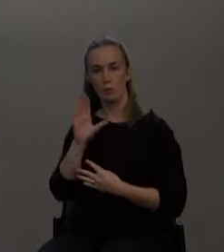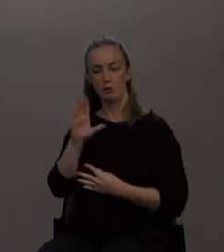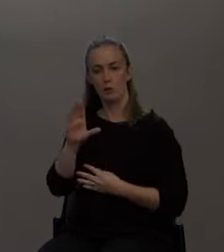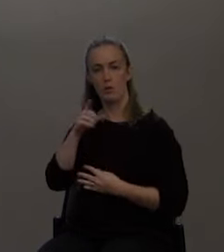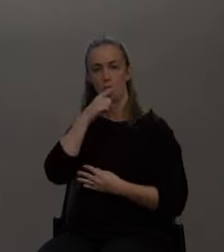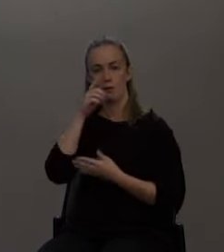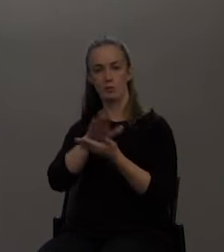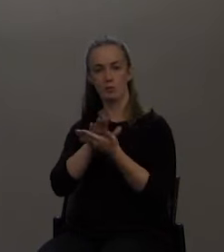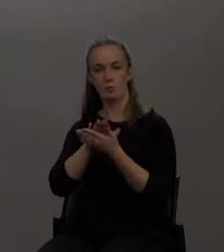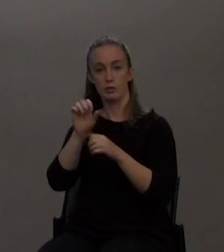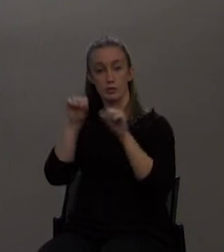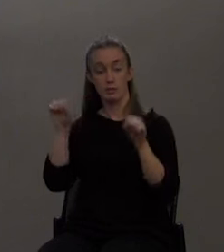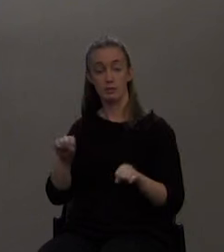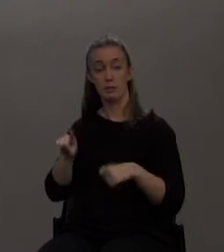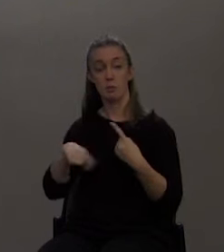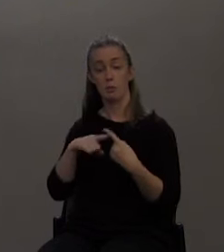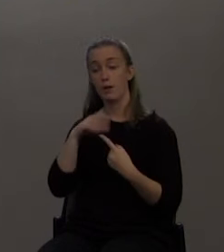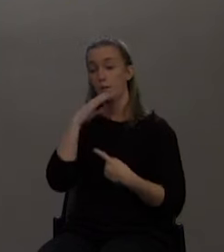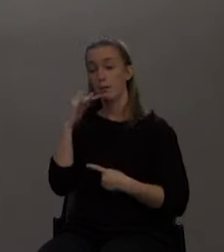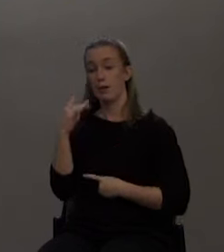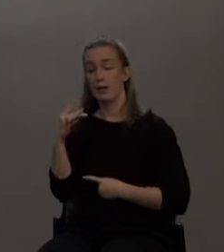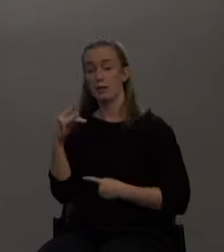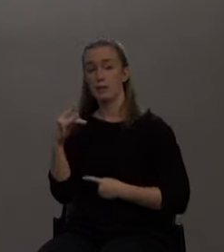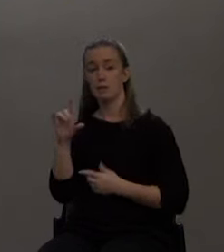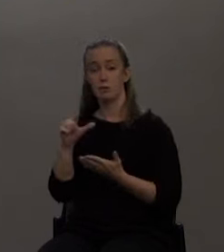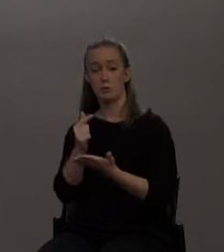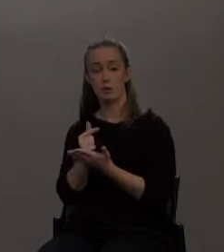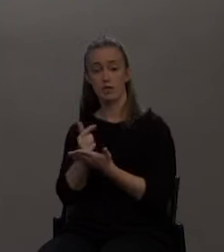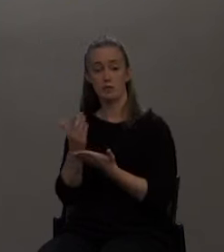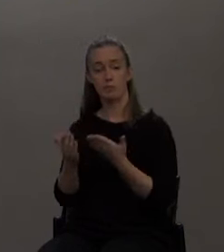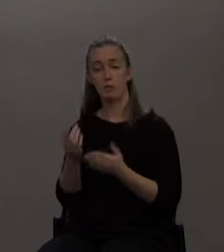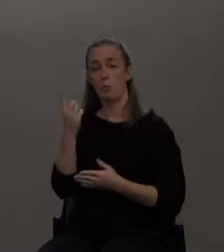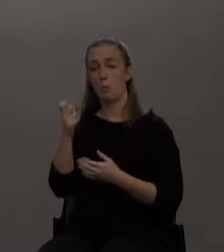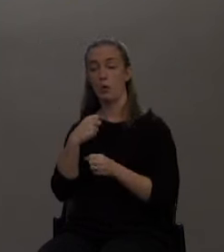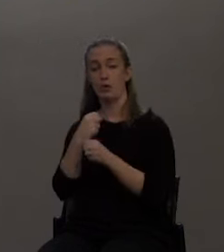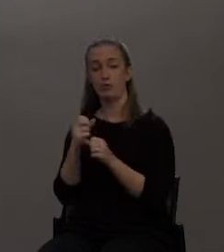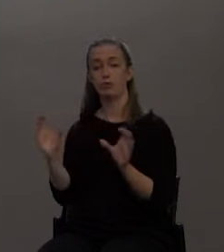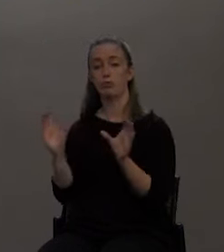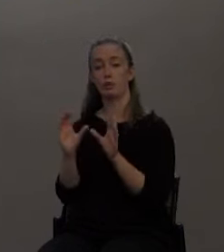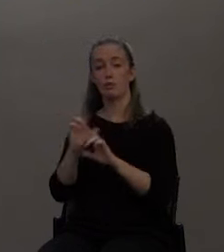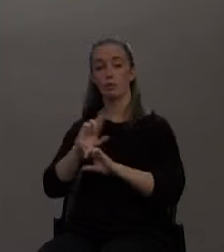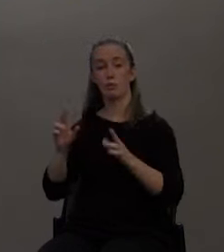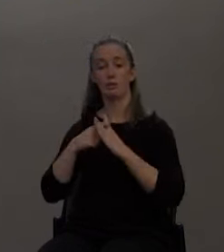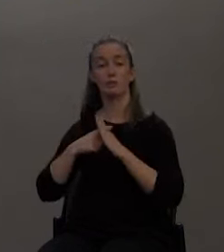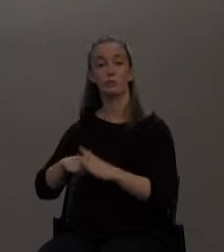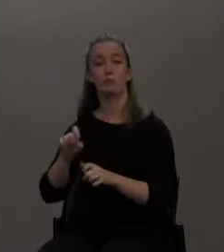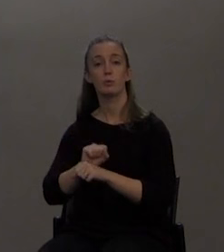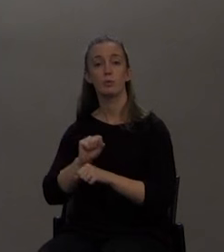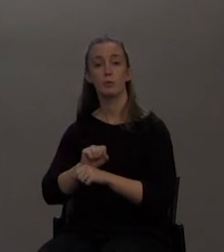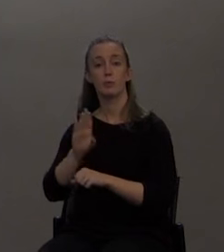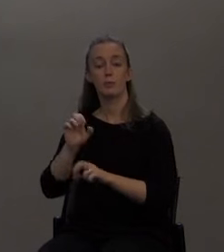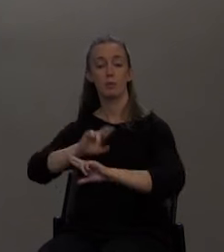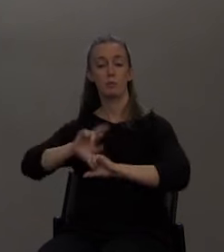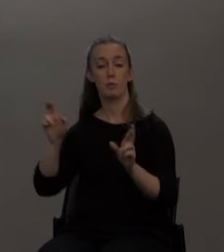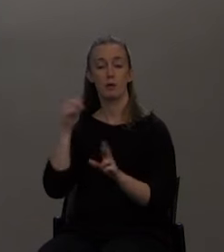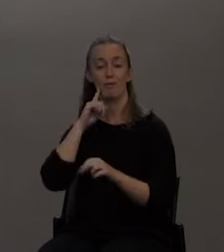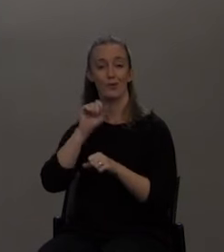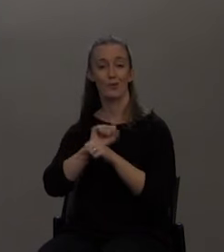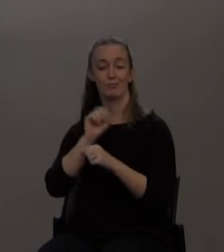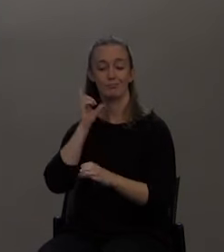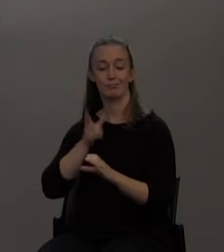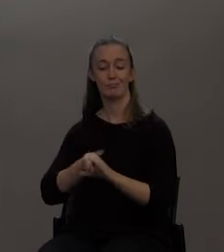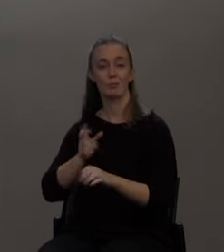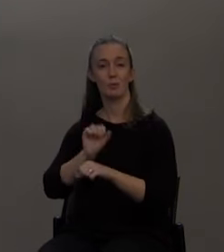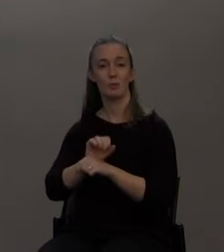that when they're 18, they're graduating, they maybe do a year of certification, and they're ready to take on those jobs and be ready for that workforce. And so